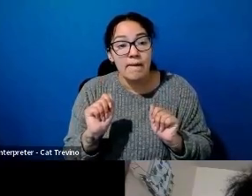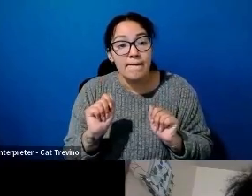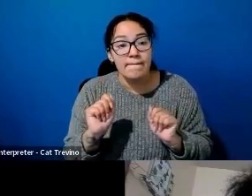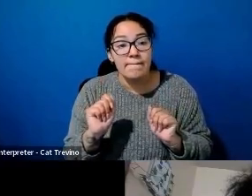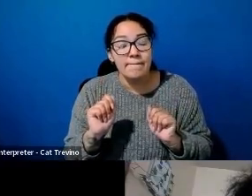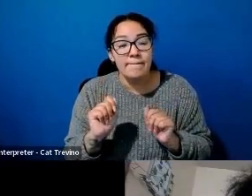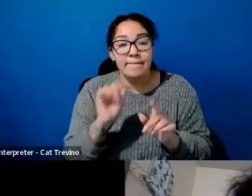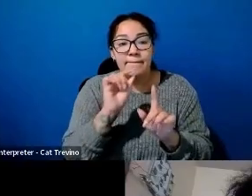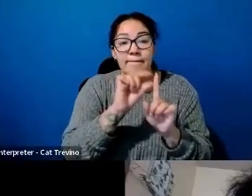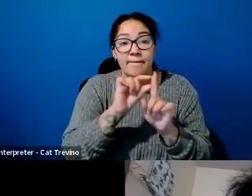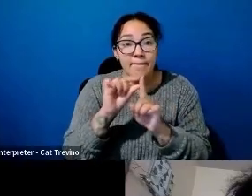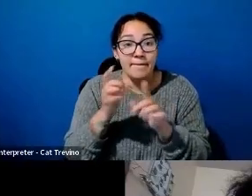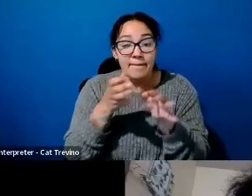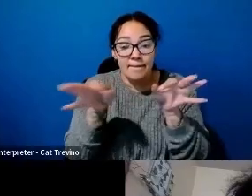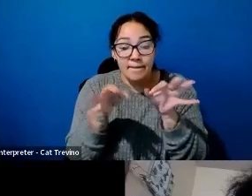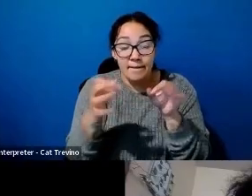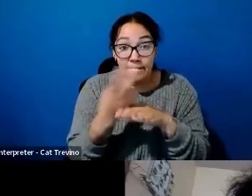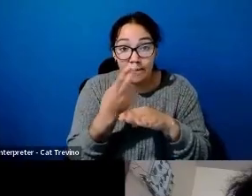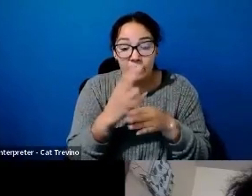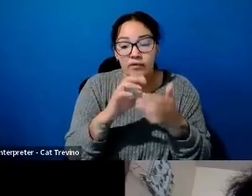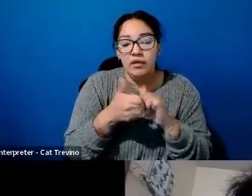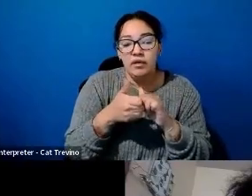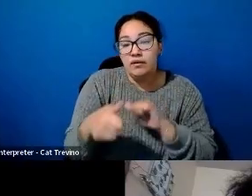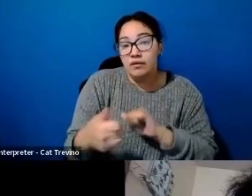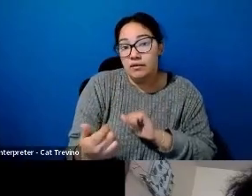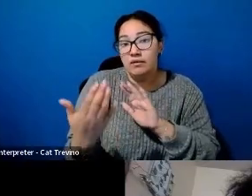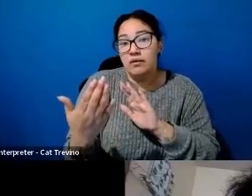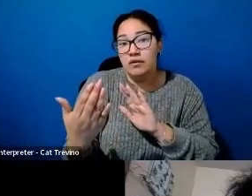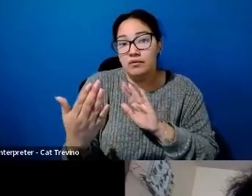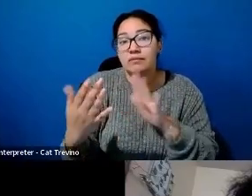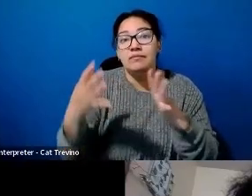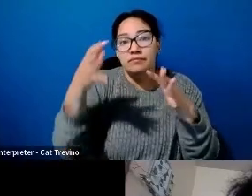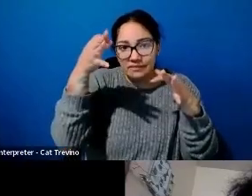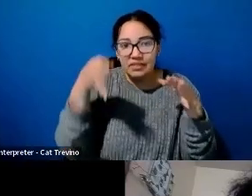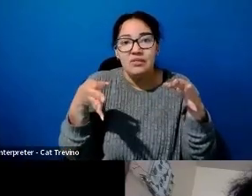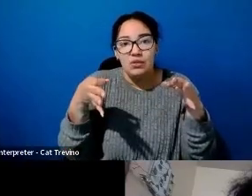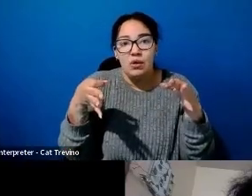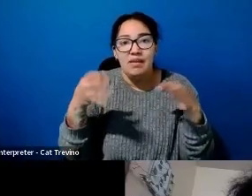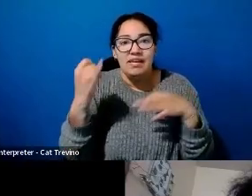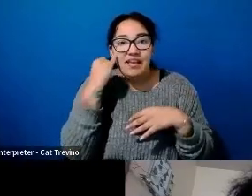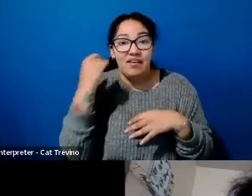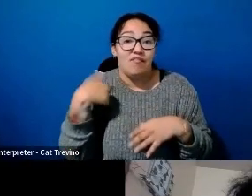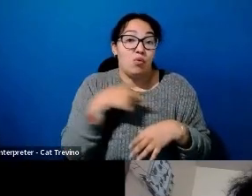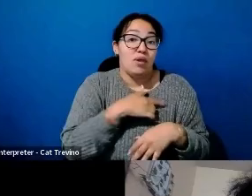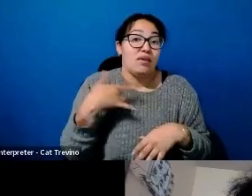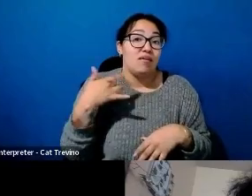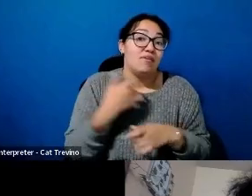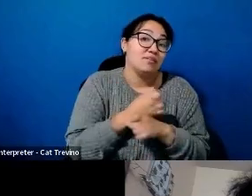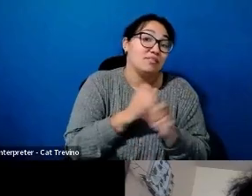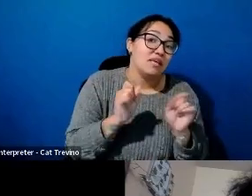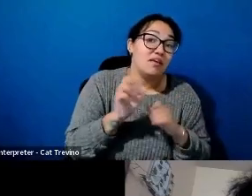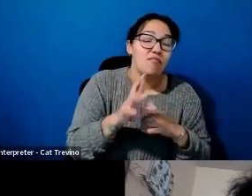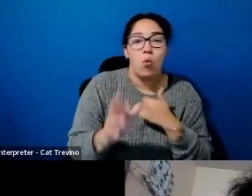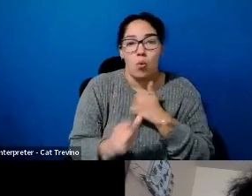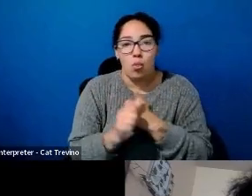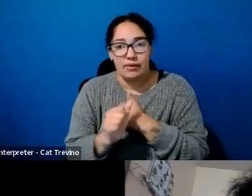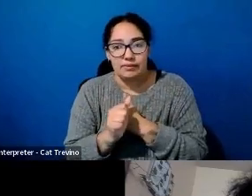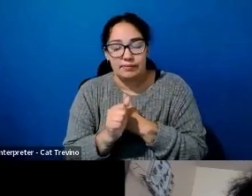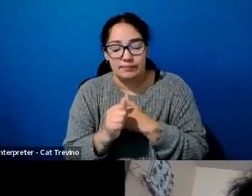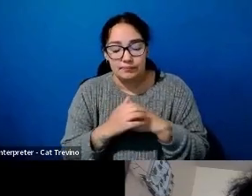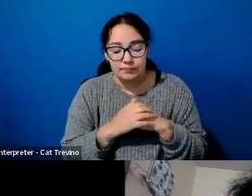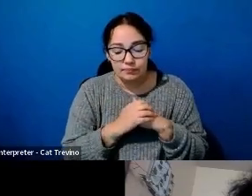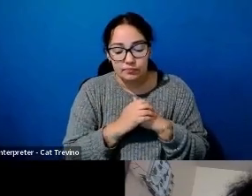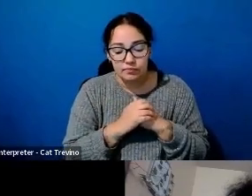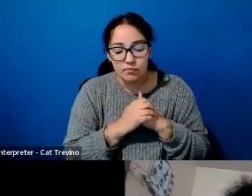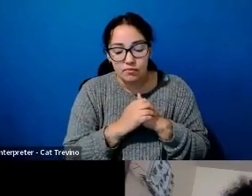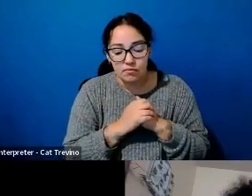the words that you use and the way that you approach can determine whether we feel safe or we feel threatened.